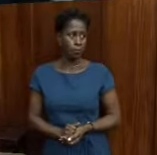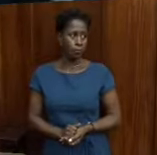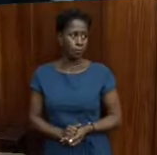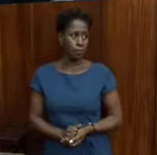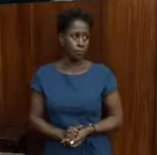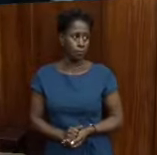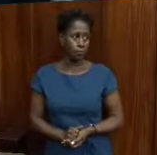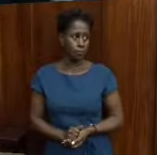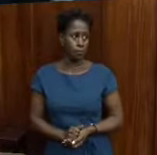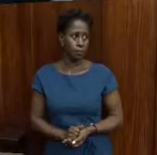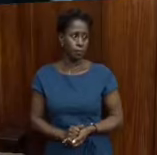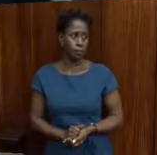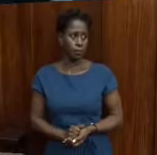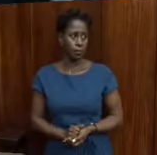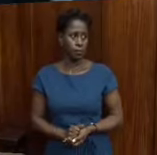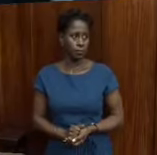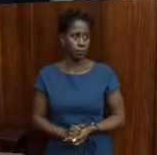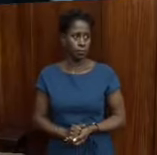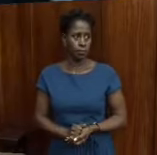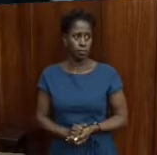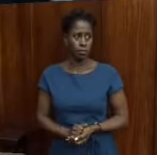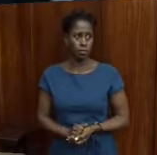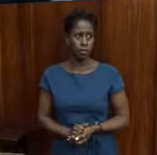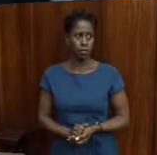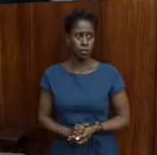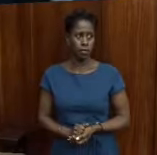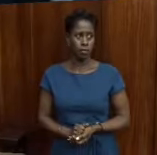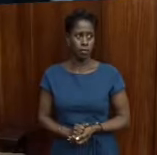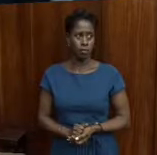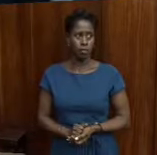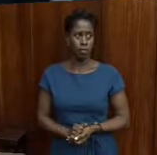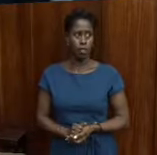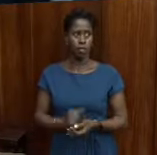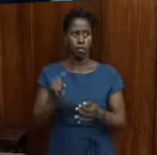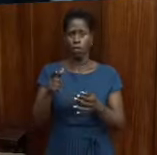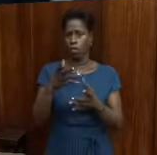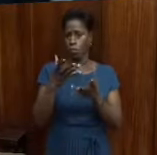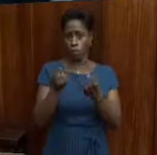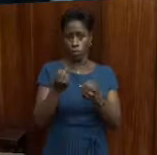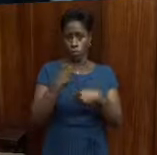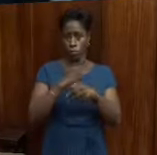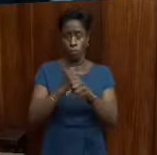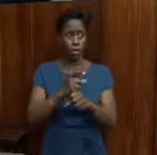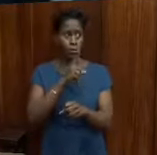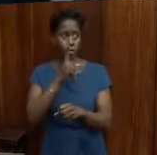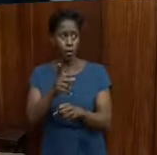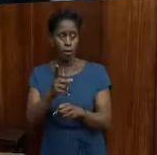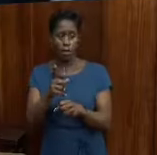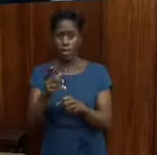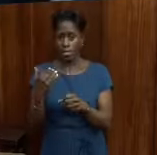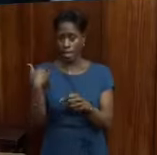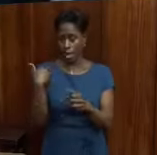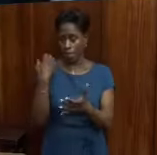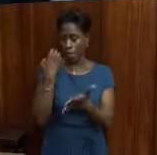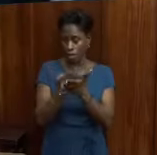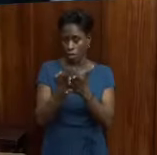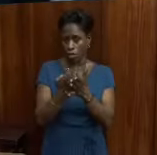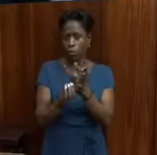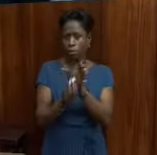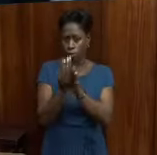government's priorities in the areas of generating economic growth, business expansion, sustainability and